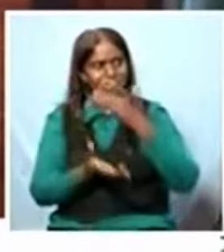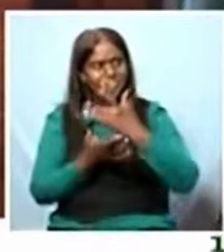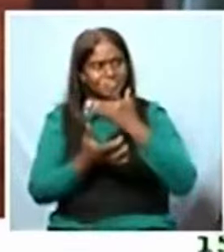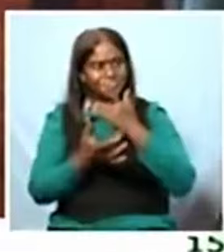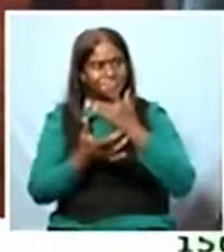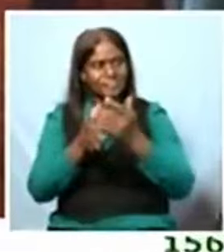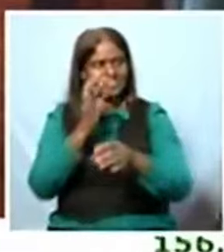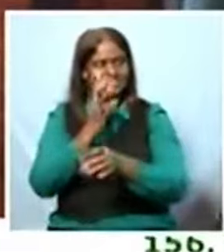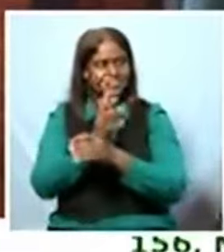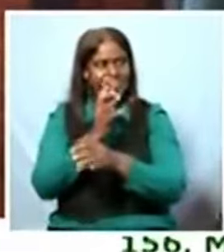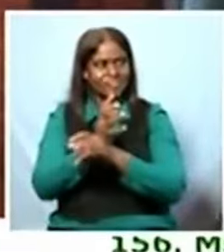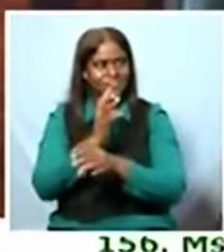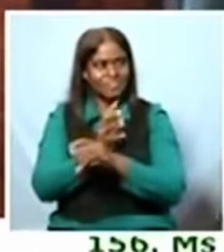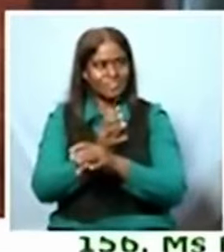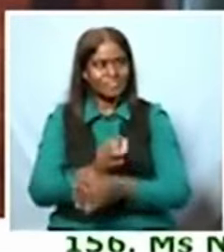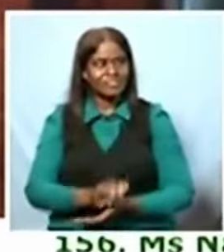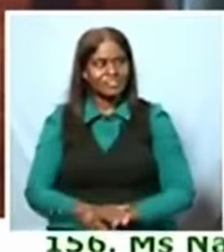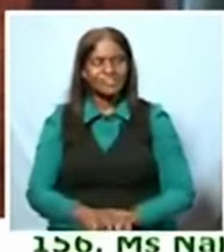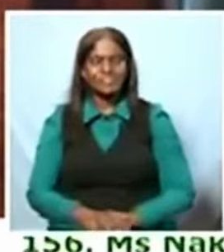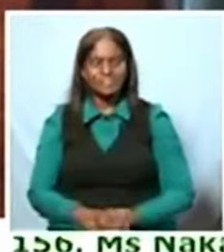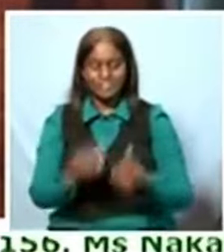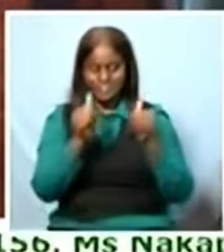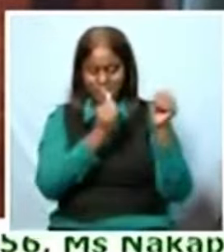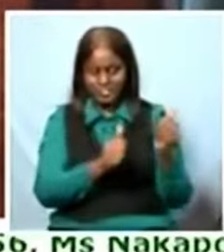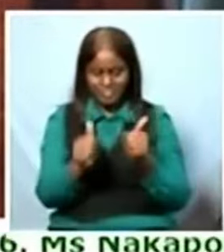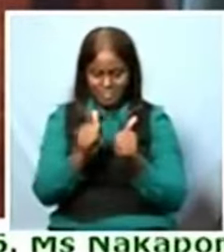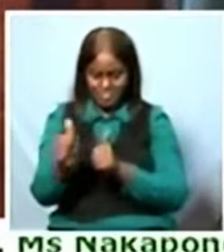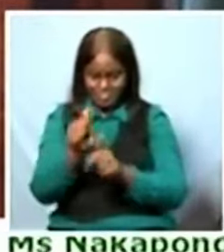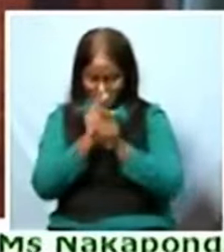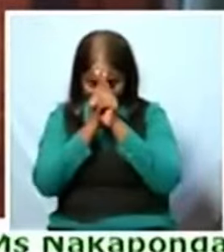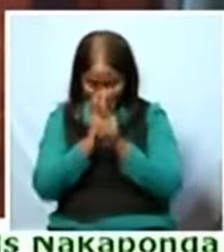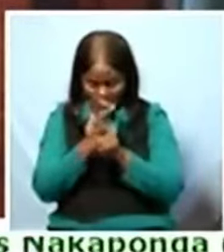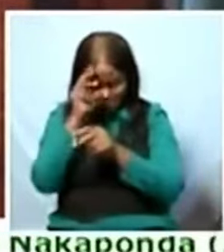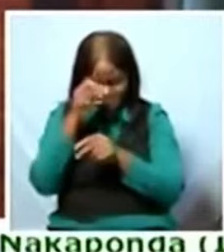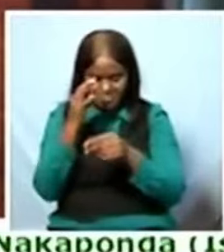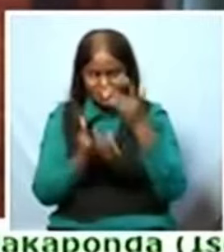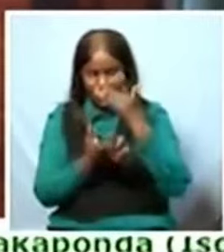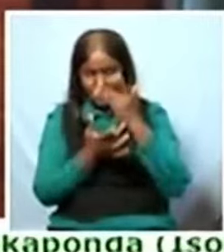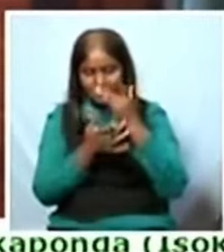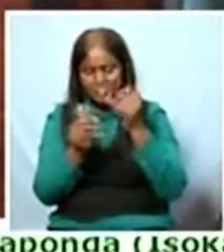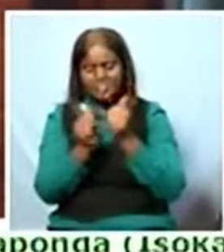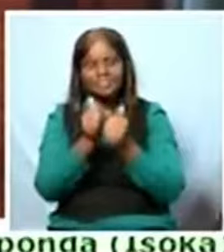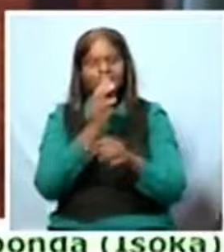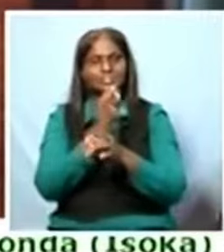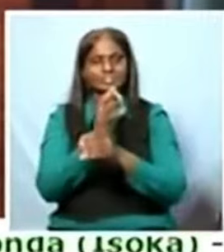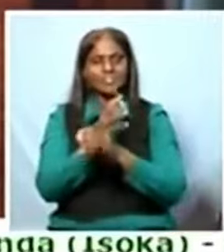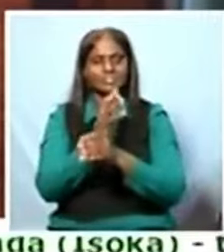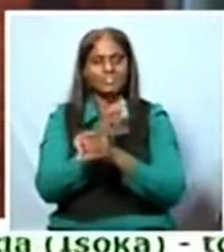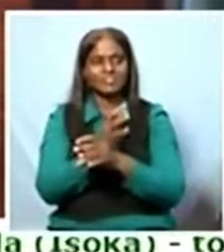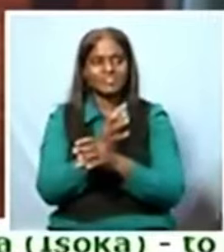and Science. The Acting Honorable Minister of Technology and Science.